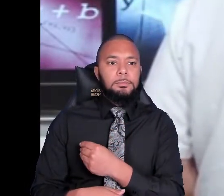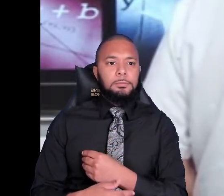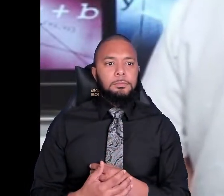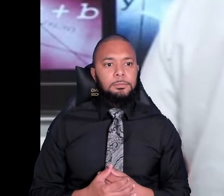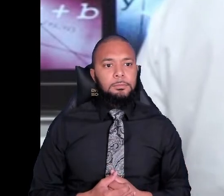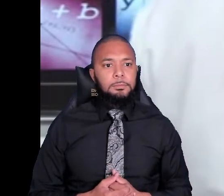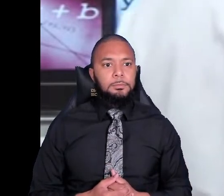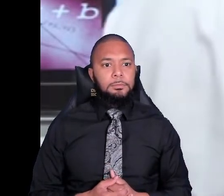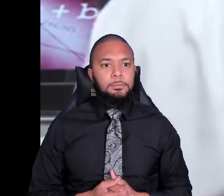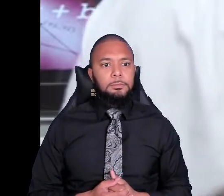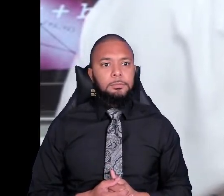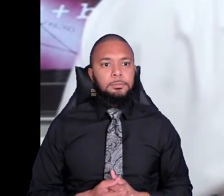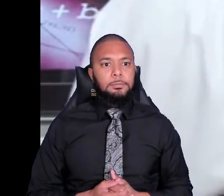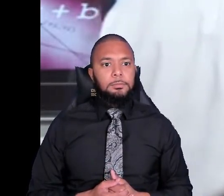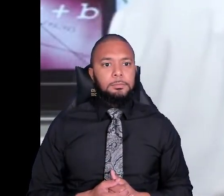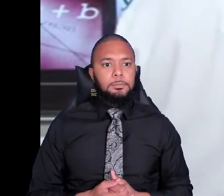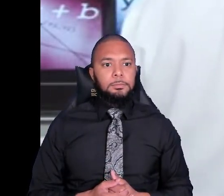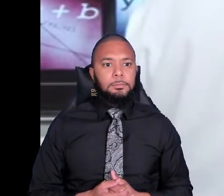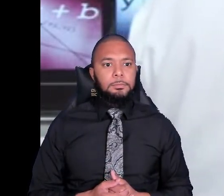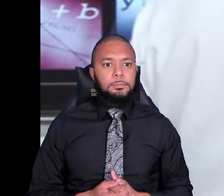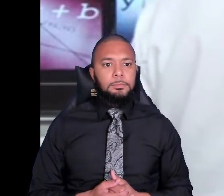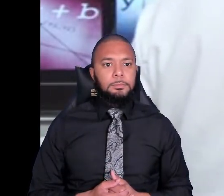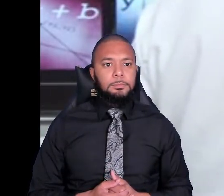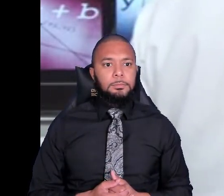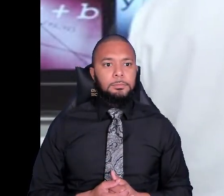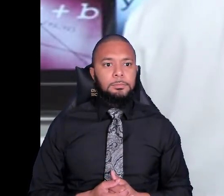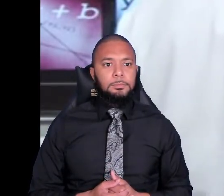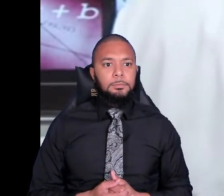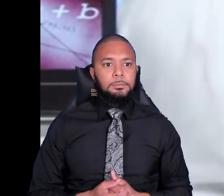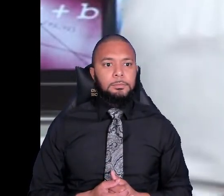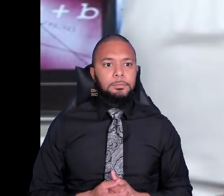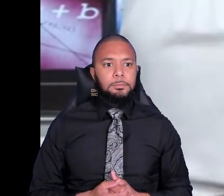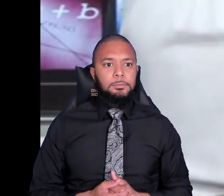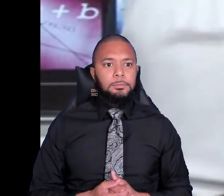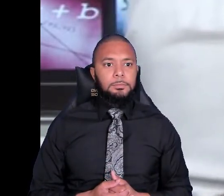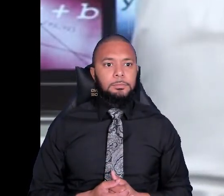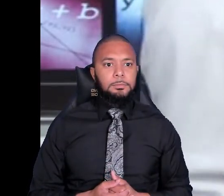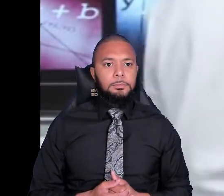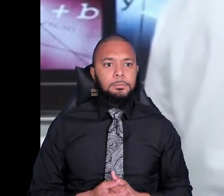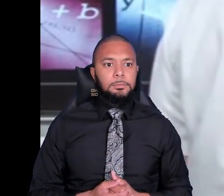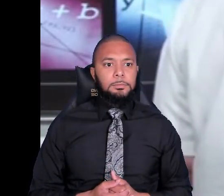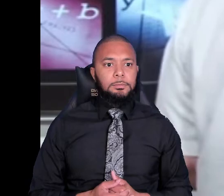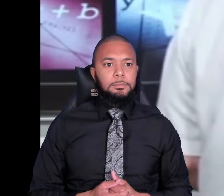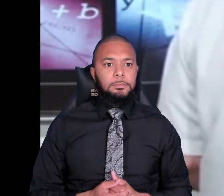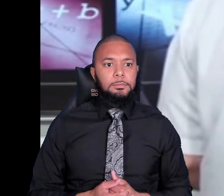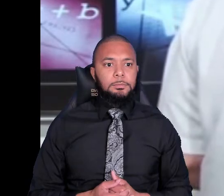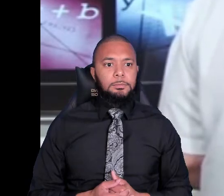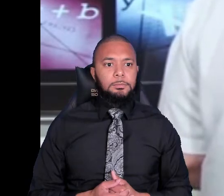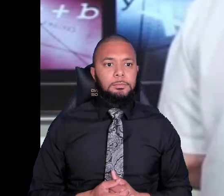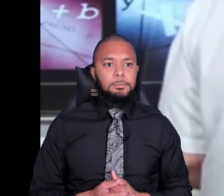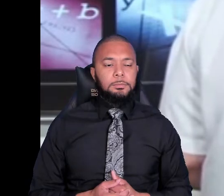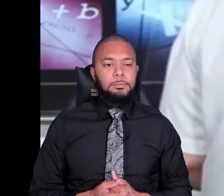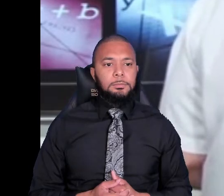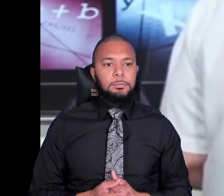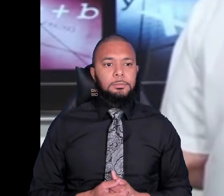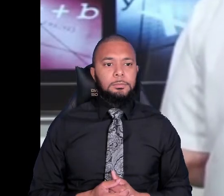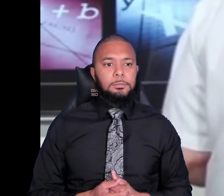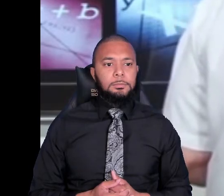8. And down here we would get negative 10x and negative